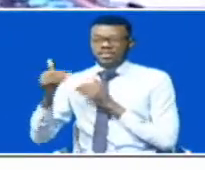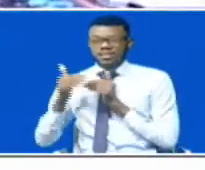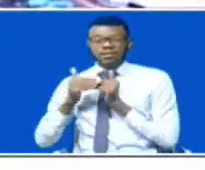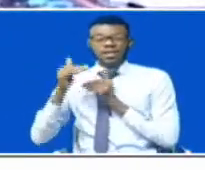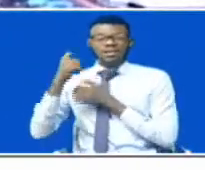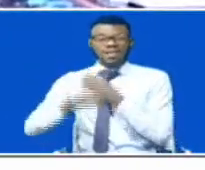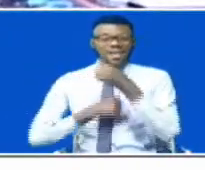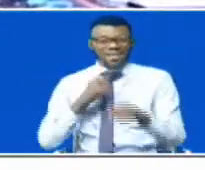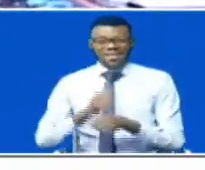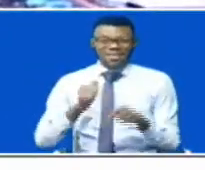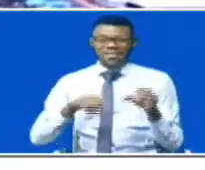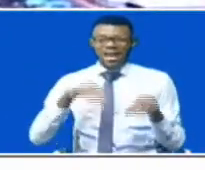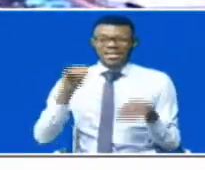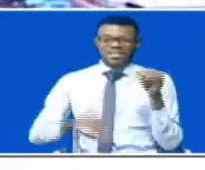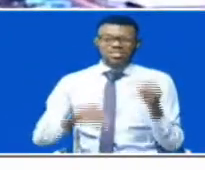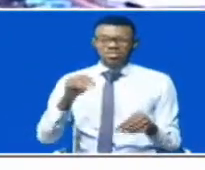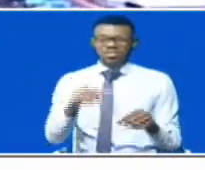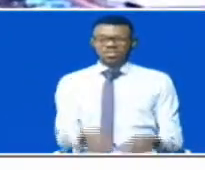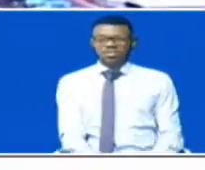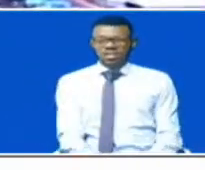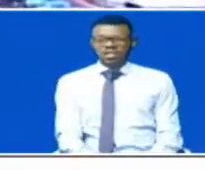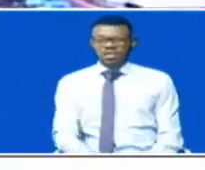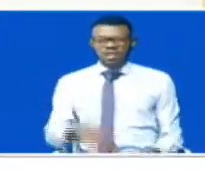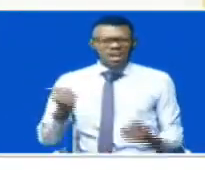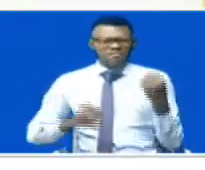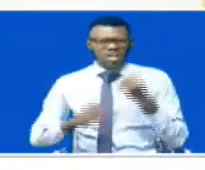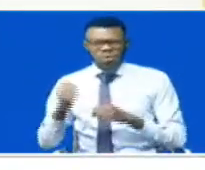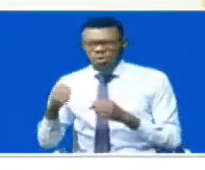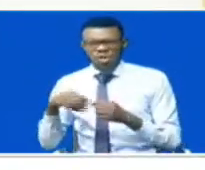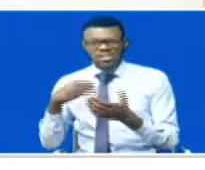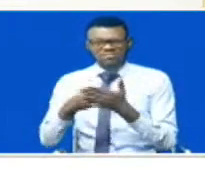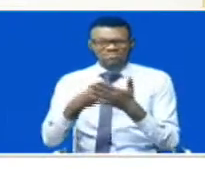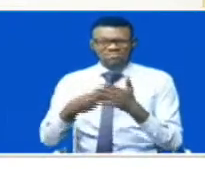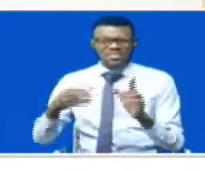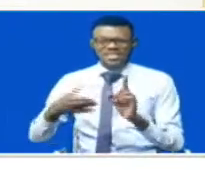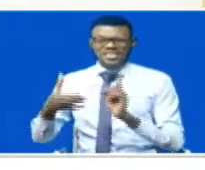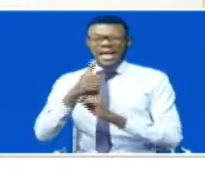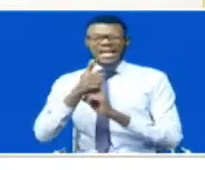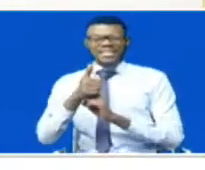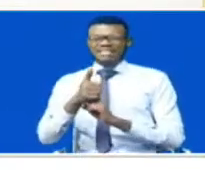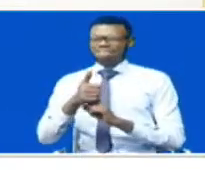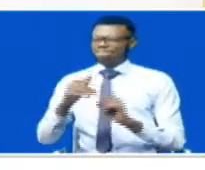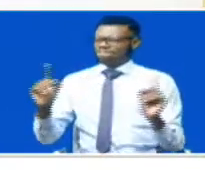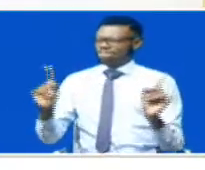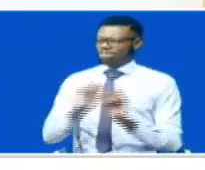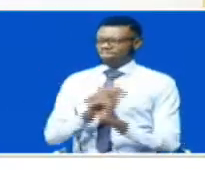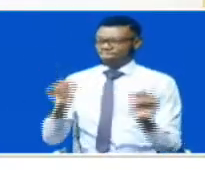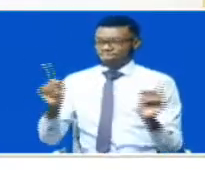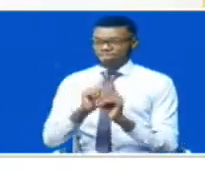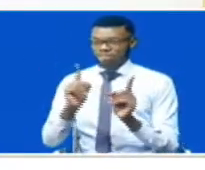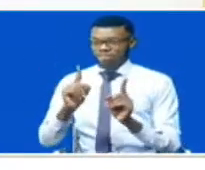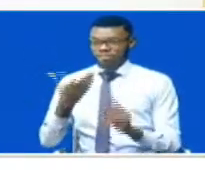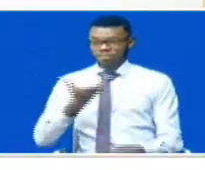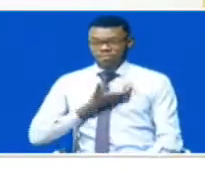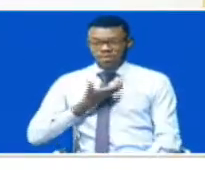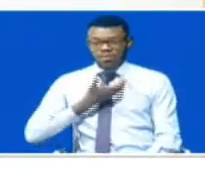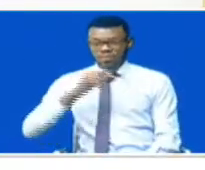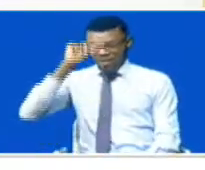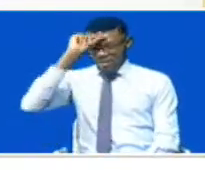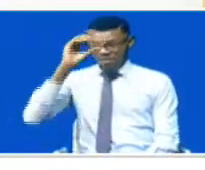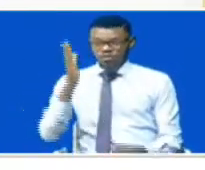year's general election are not guaranteed of a car grant. The funding that has been confirmed by the Council of